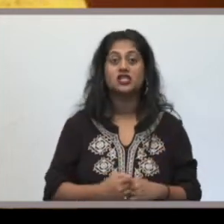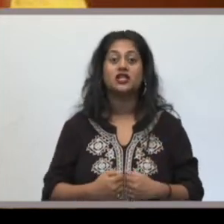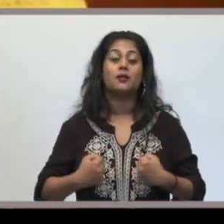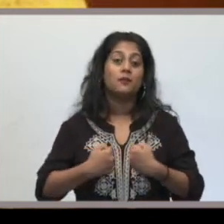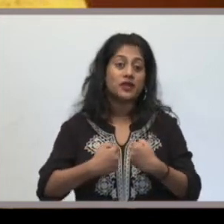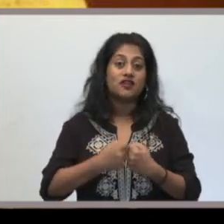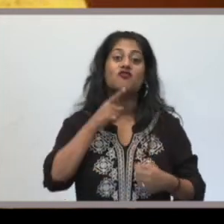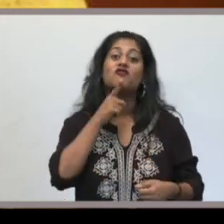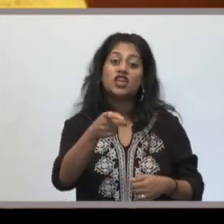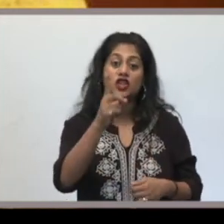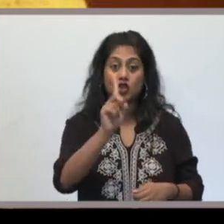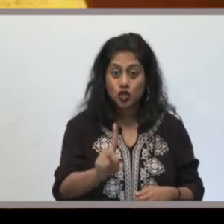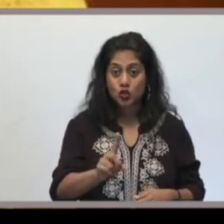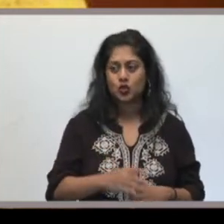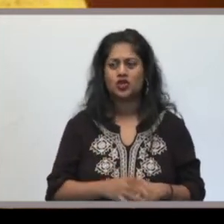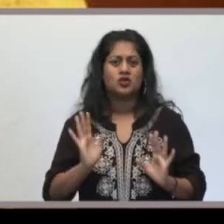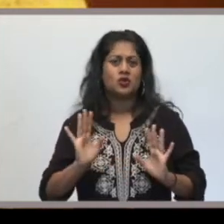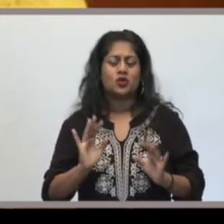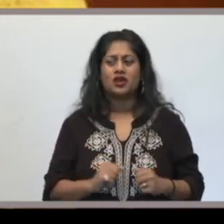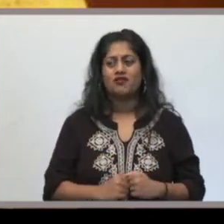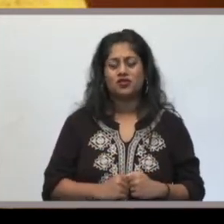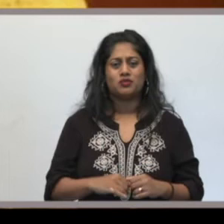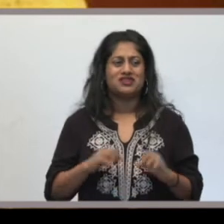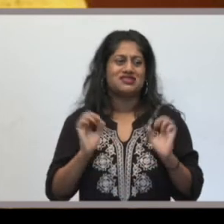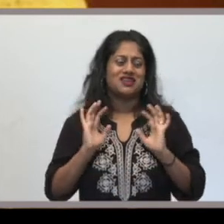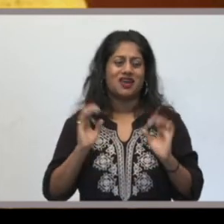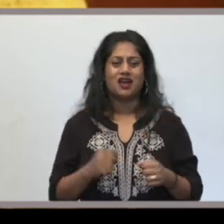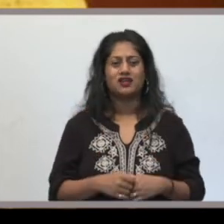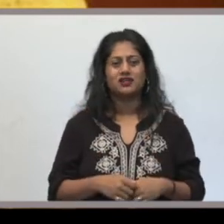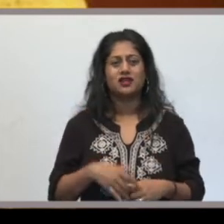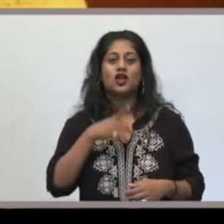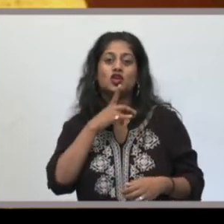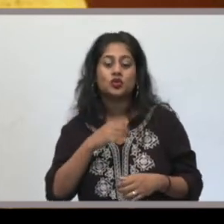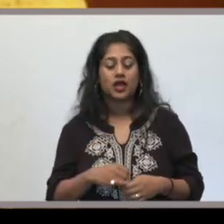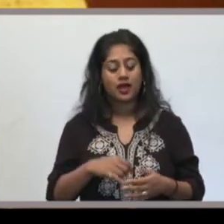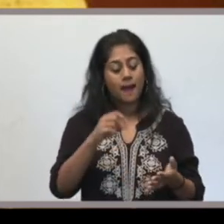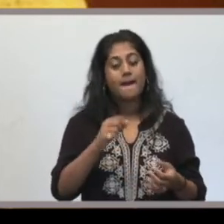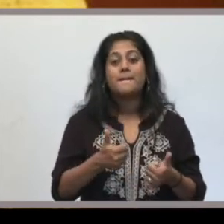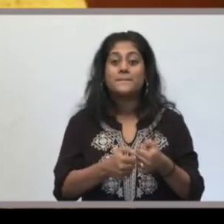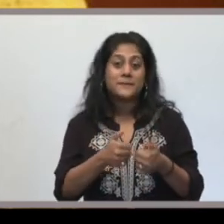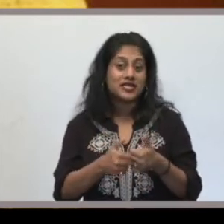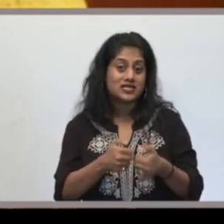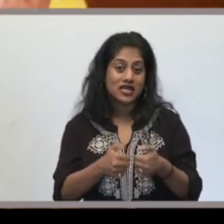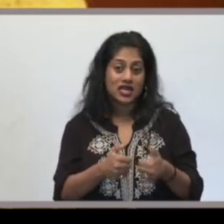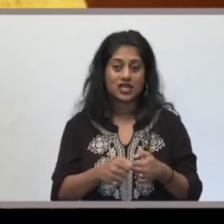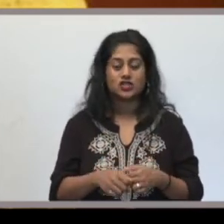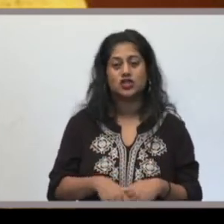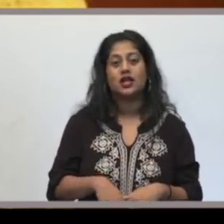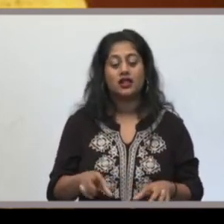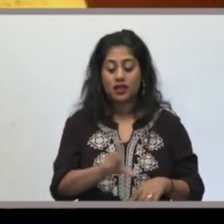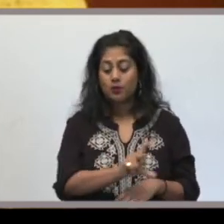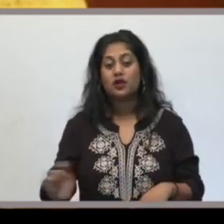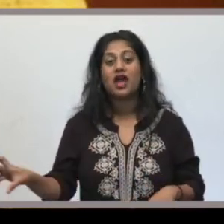times and be there. If you're not sure, call the prayer line and say, "I want to get involved with a small group." Maybe right now it's on